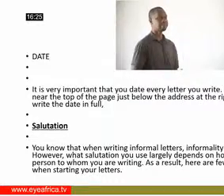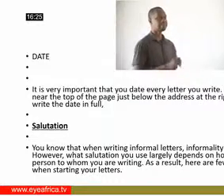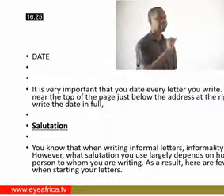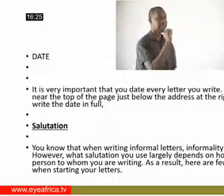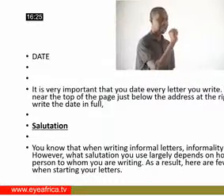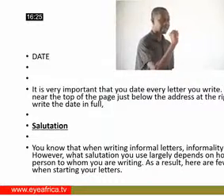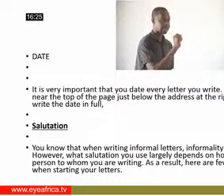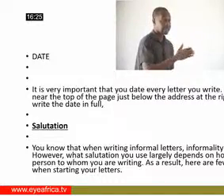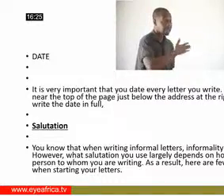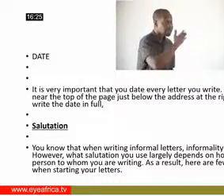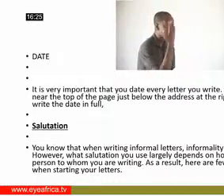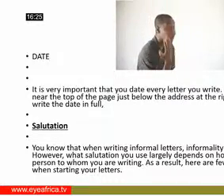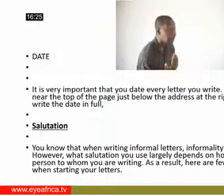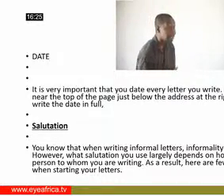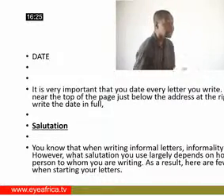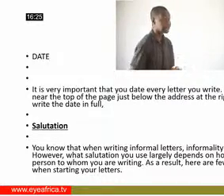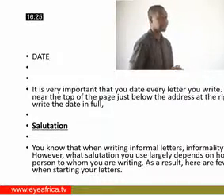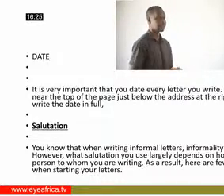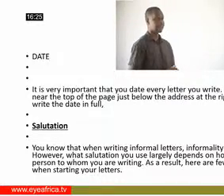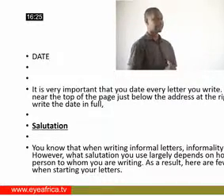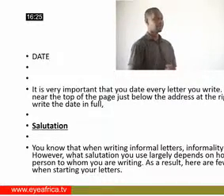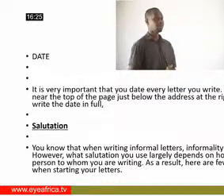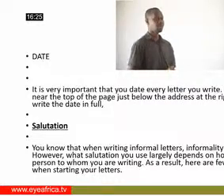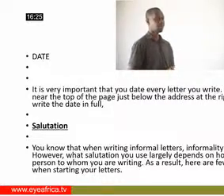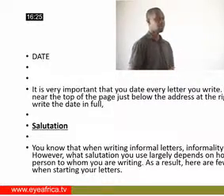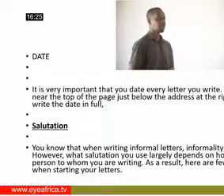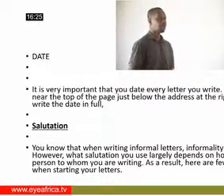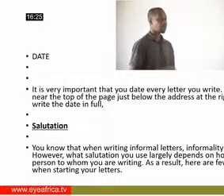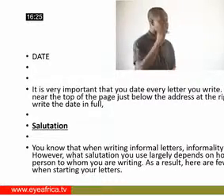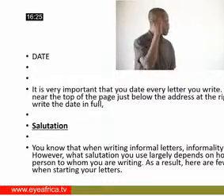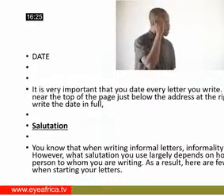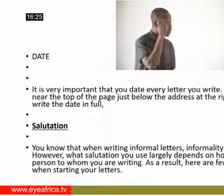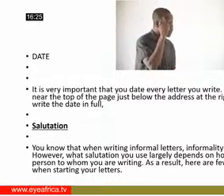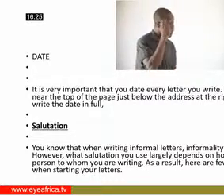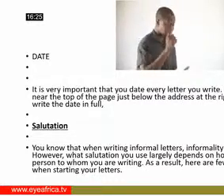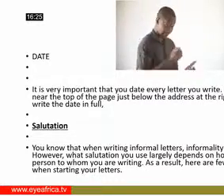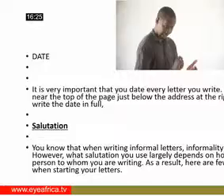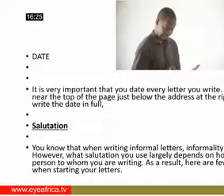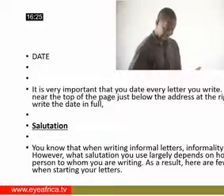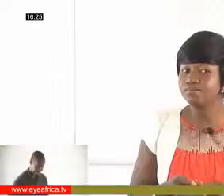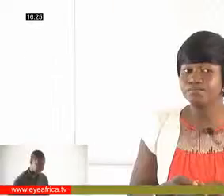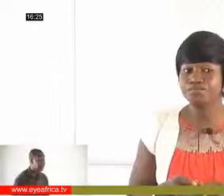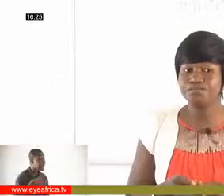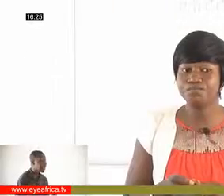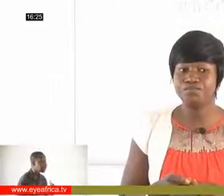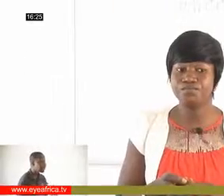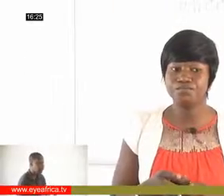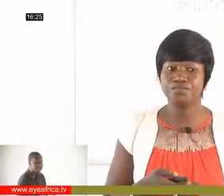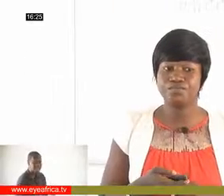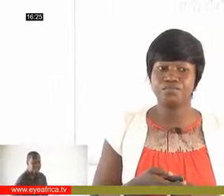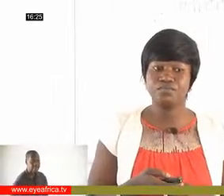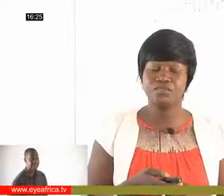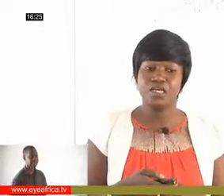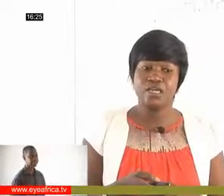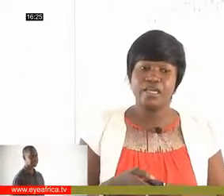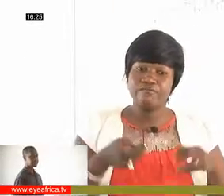Salutation is called the greetings. You know that when writing informal letters,